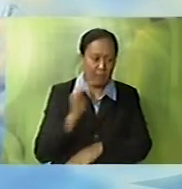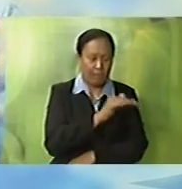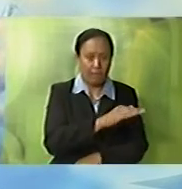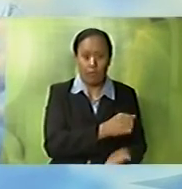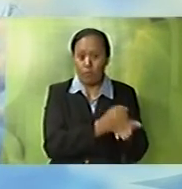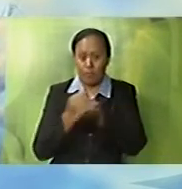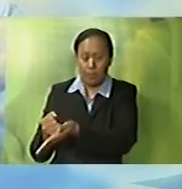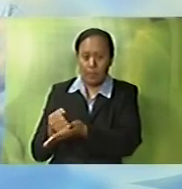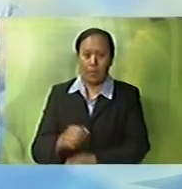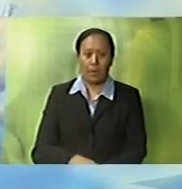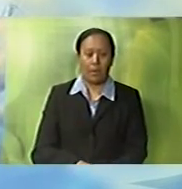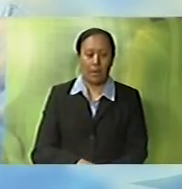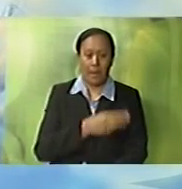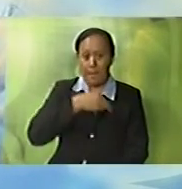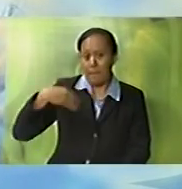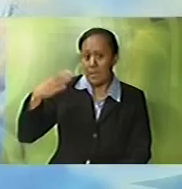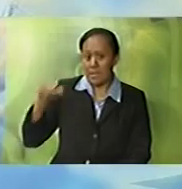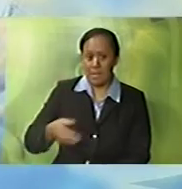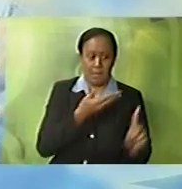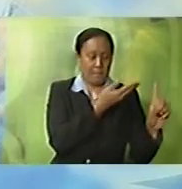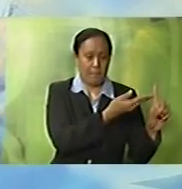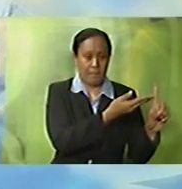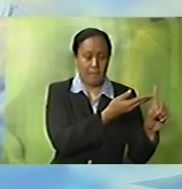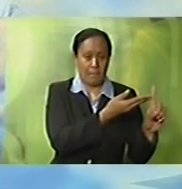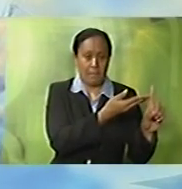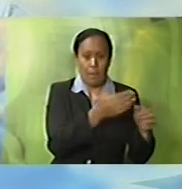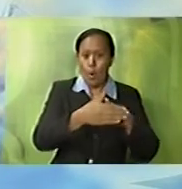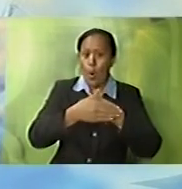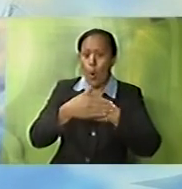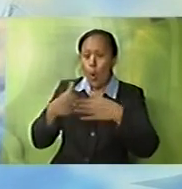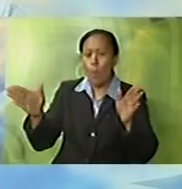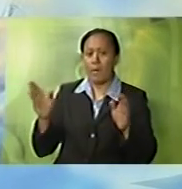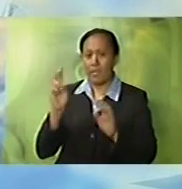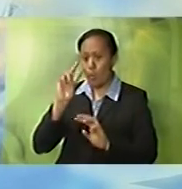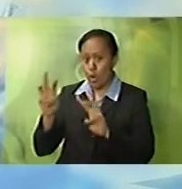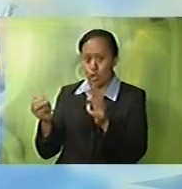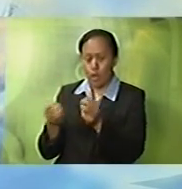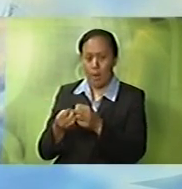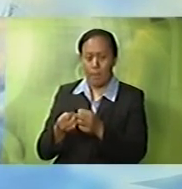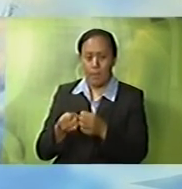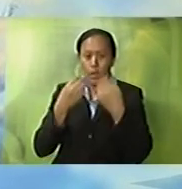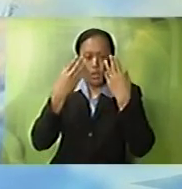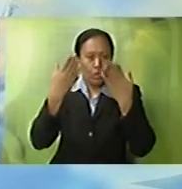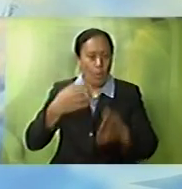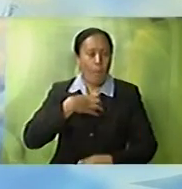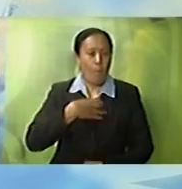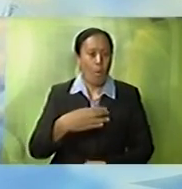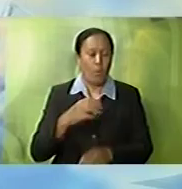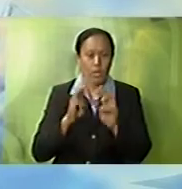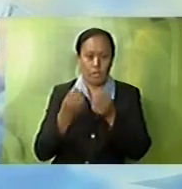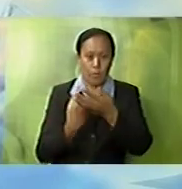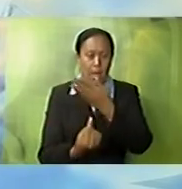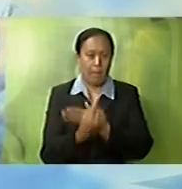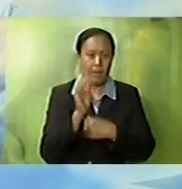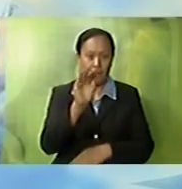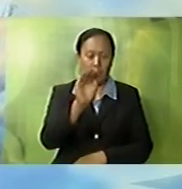arises. Minister for Foreign Affairs Ratuinoke Kumbombola opened the course, reiterating the need for such trainings to be held often.